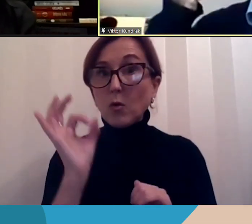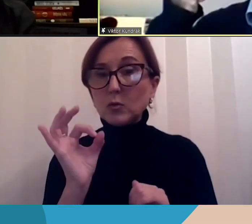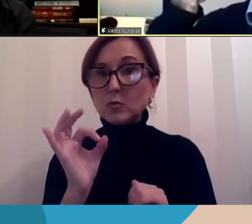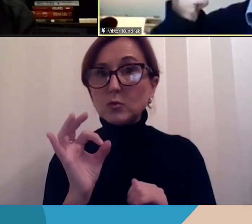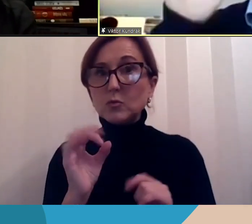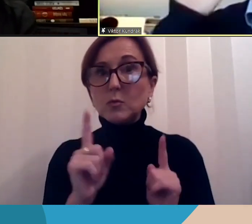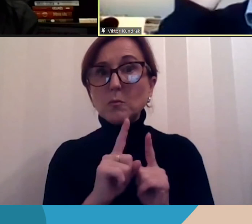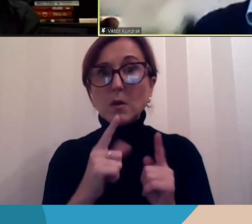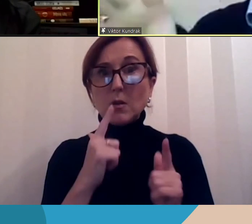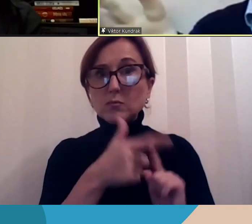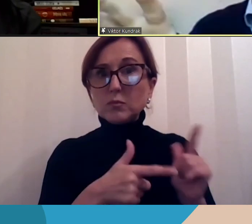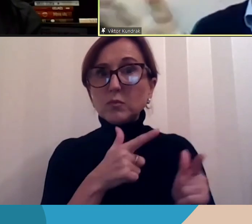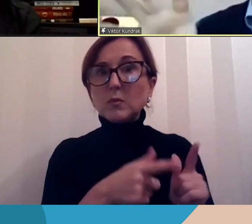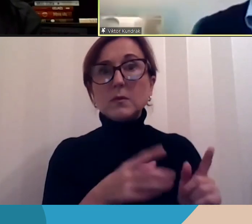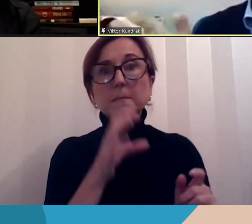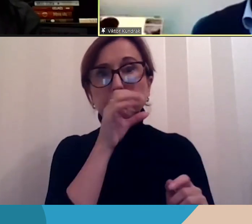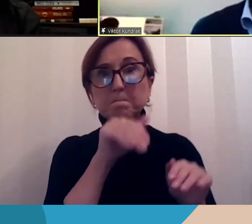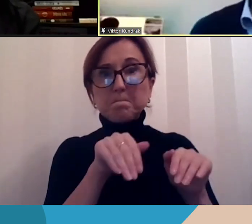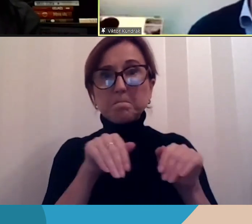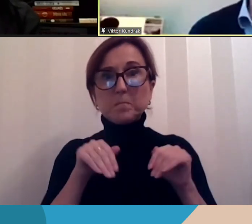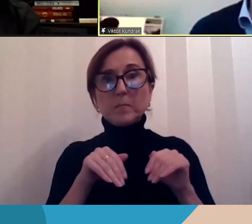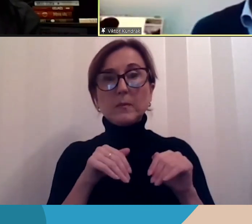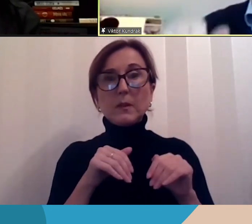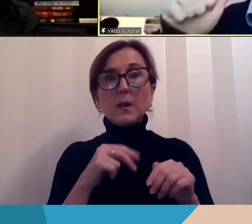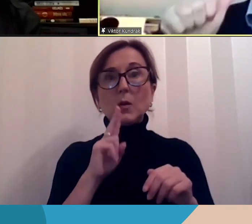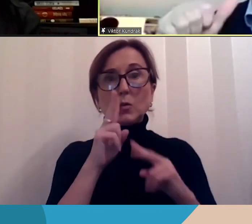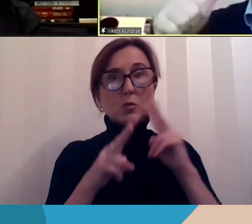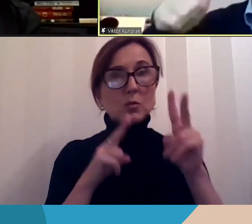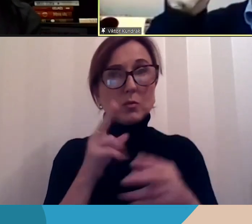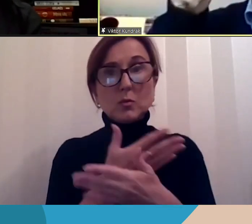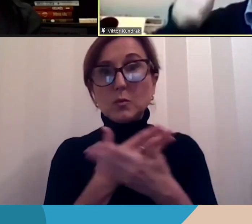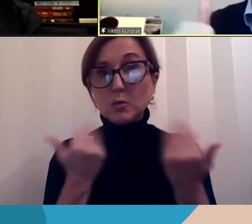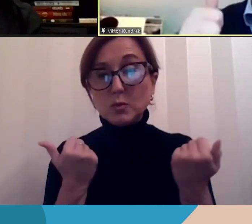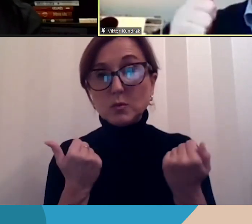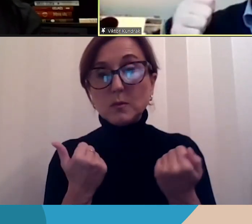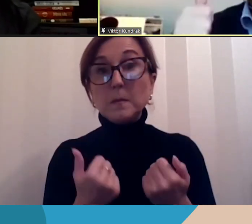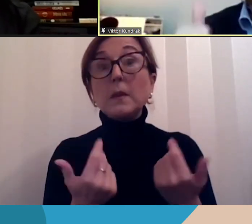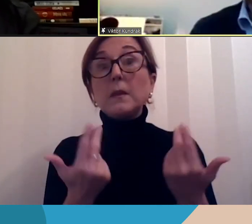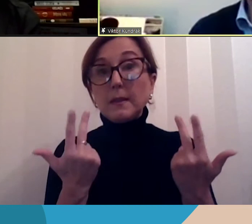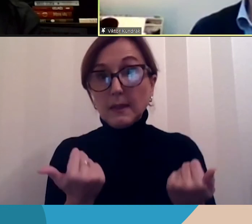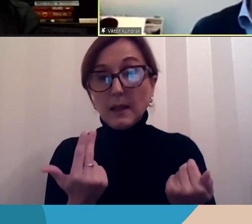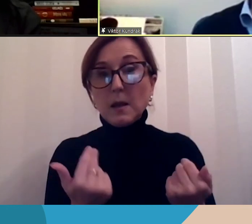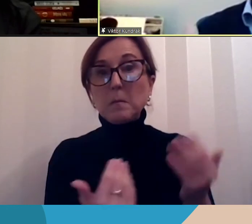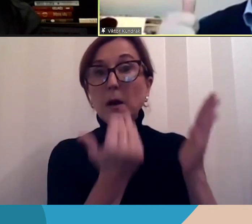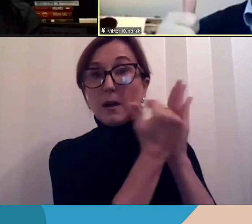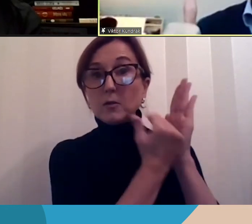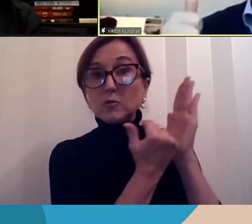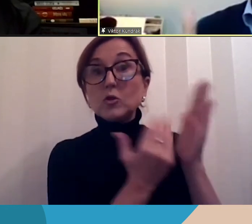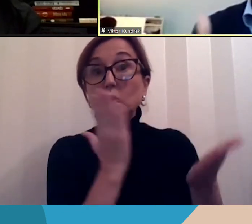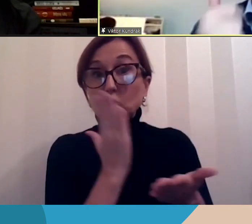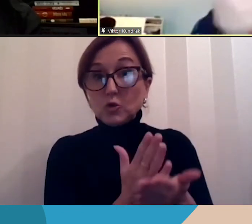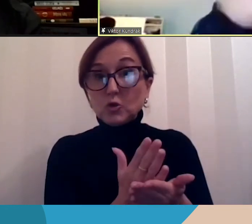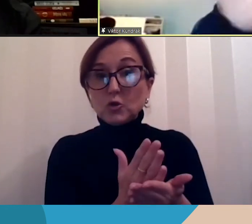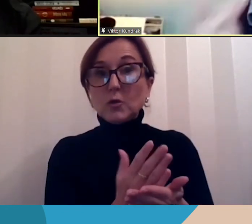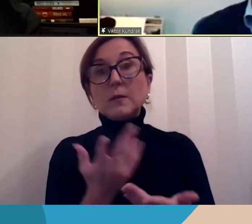to you have legislation. Lithuania has legislation, so you need to improve its application